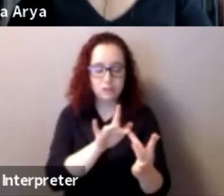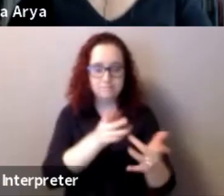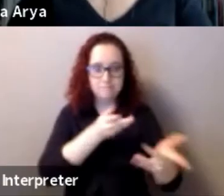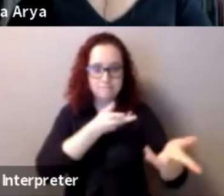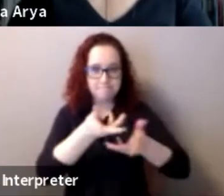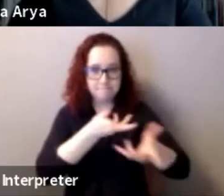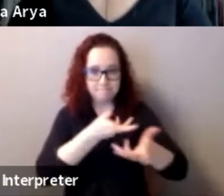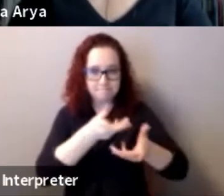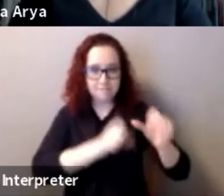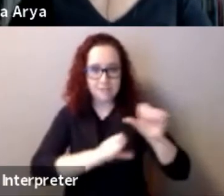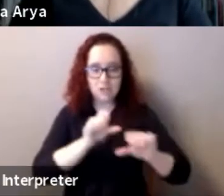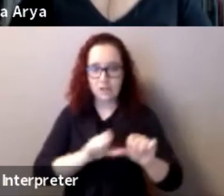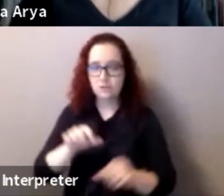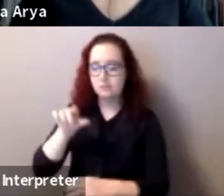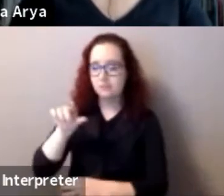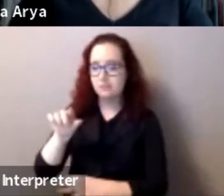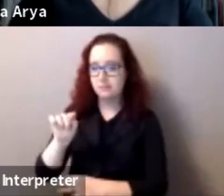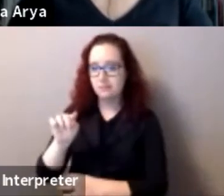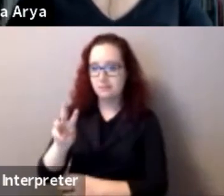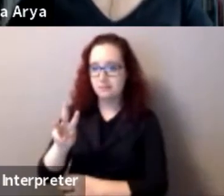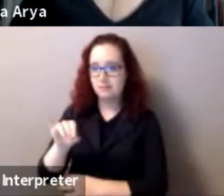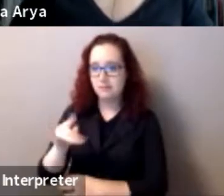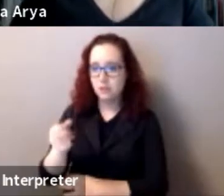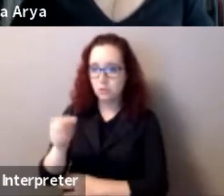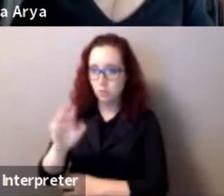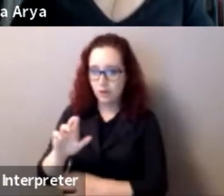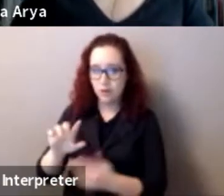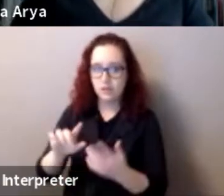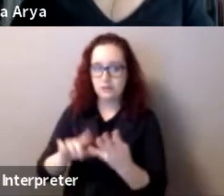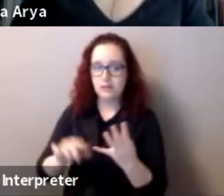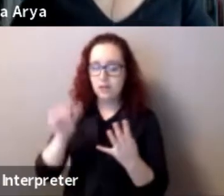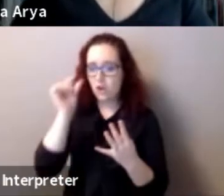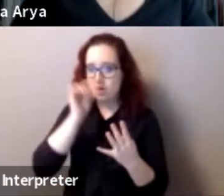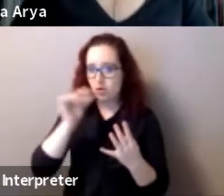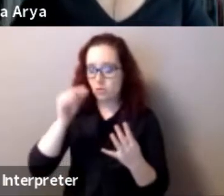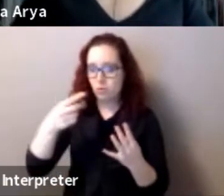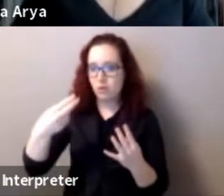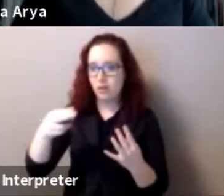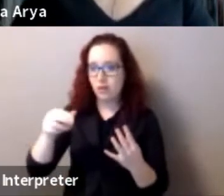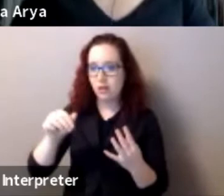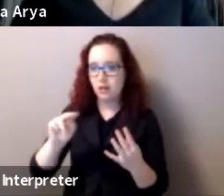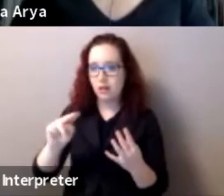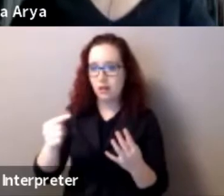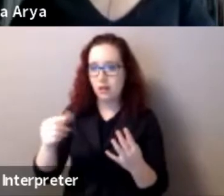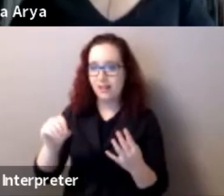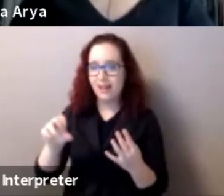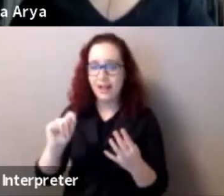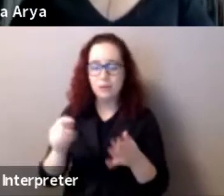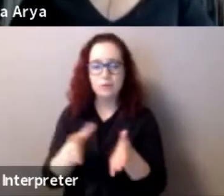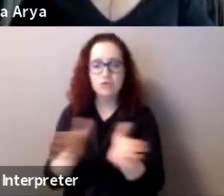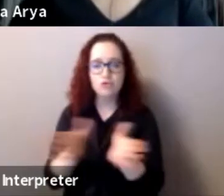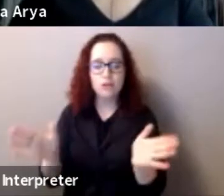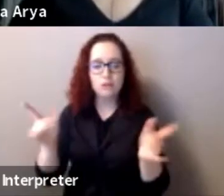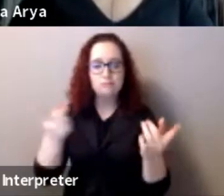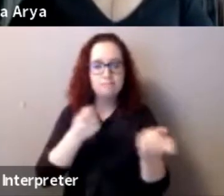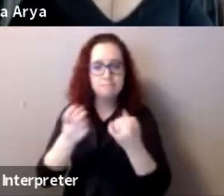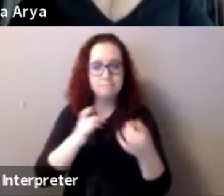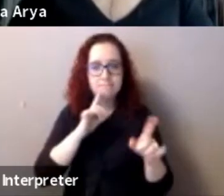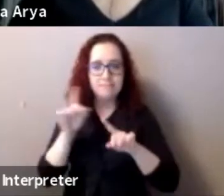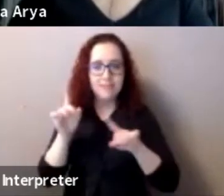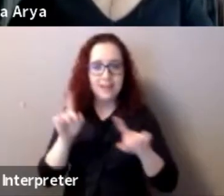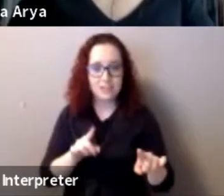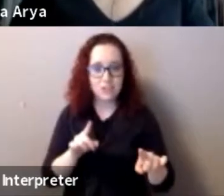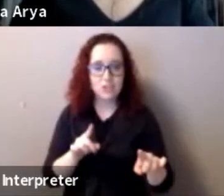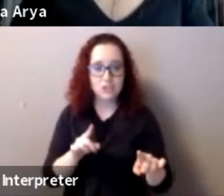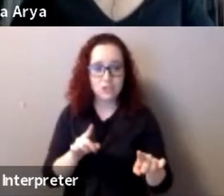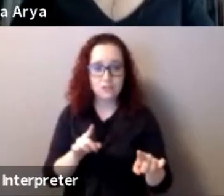engaged. Twitter, same. Google Hangout, and for just answering questions and answers with the